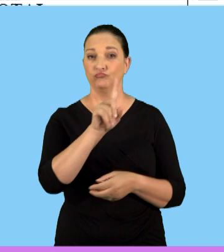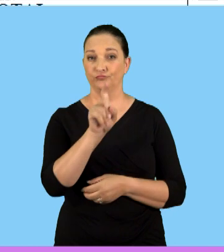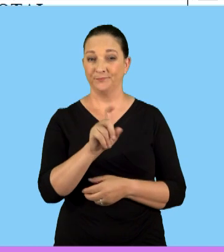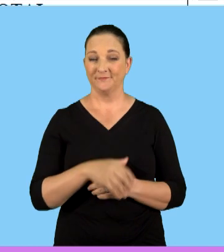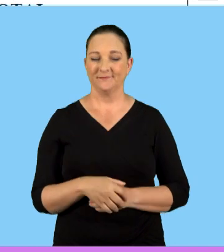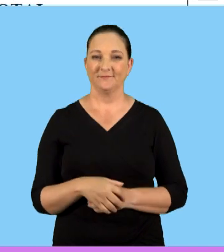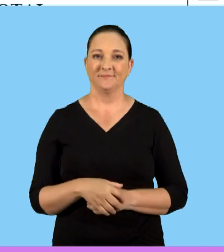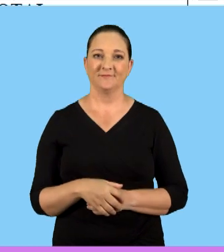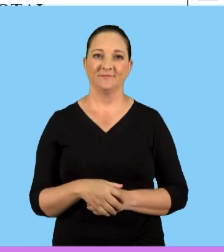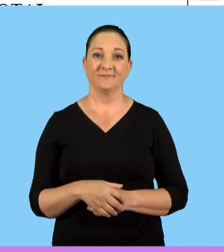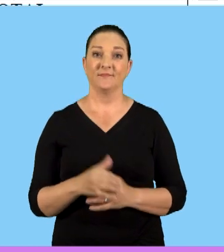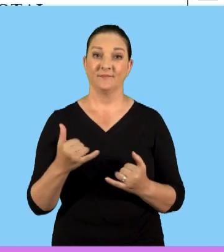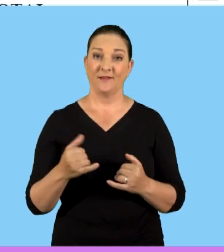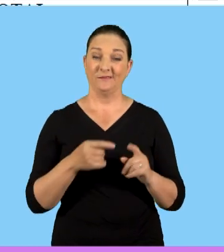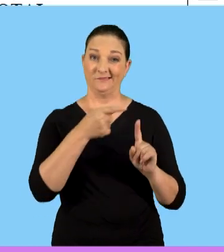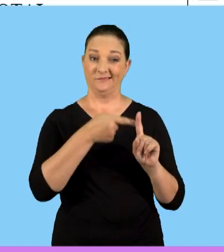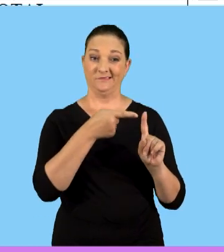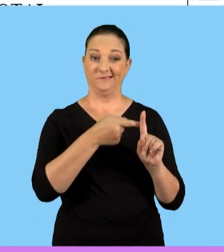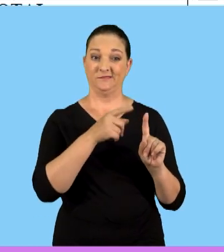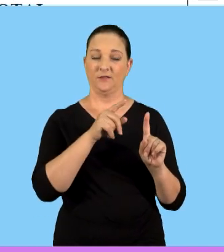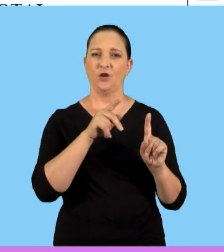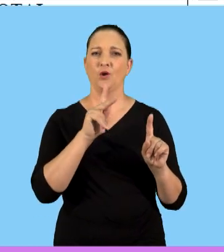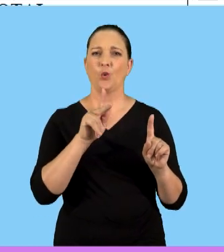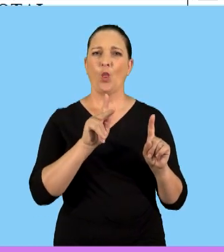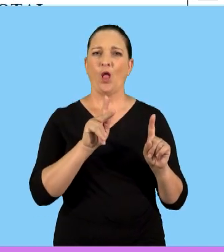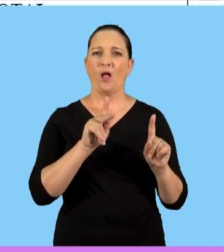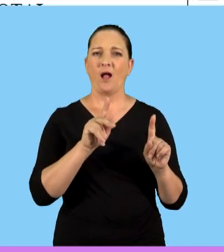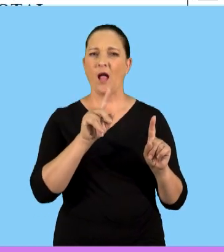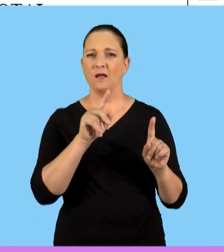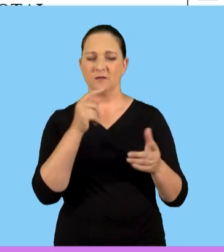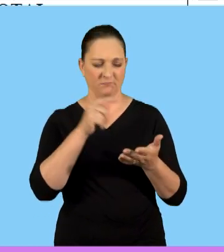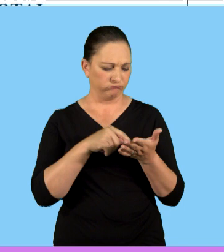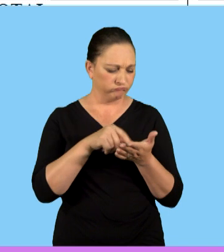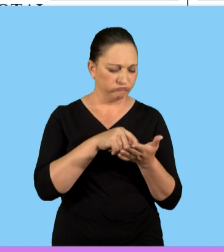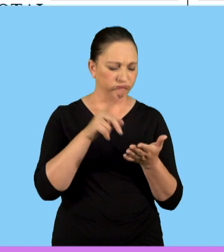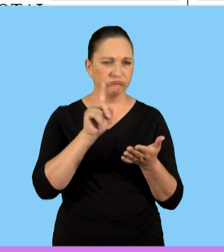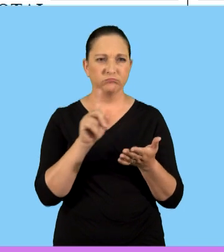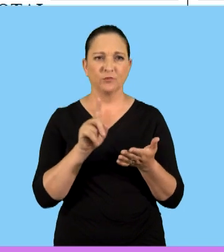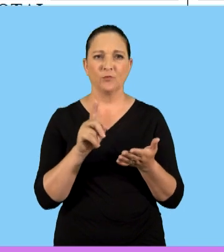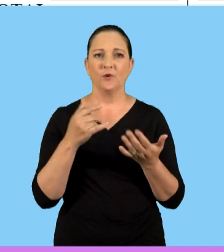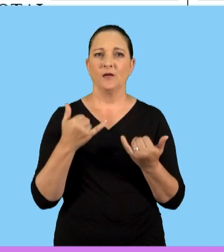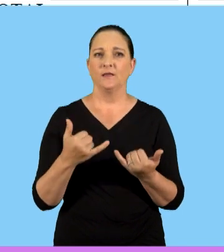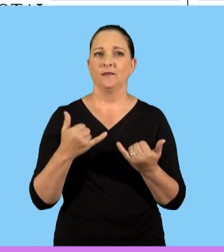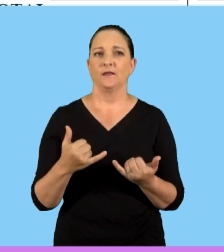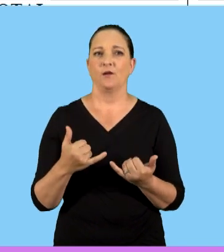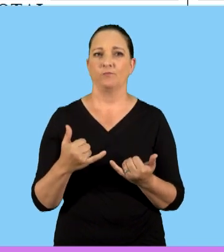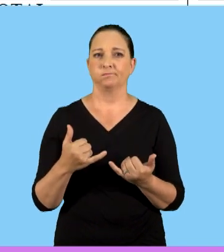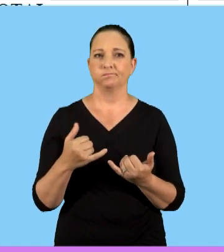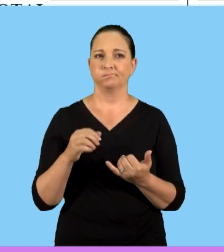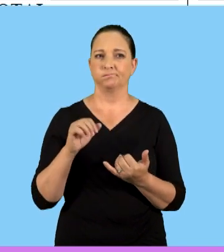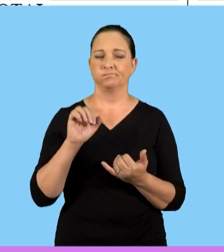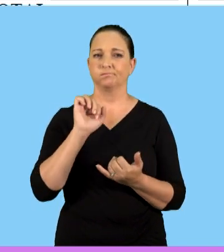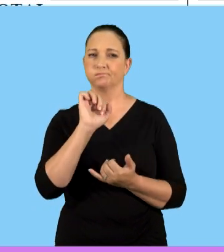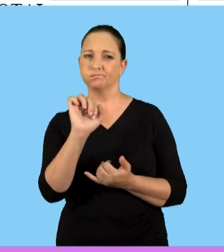question 2. Mr. Kulu calculated that the value of A is 2,202 Rand.